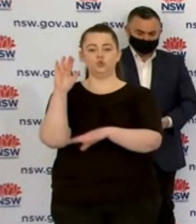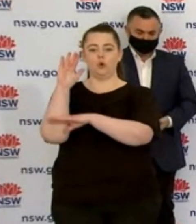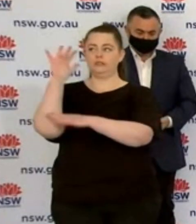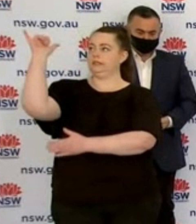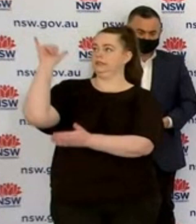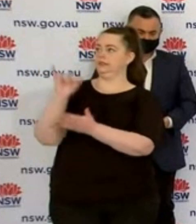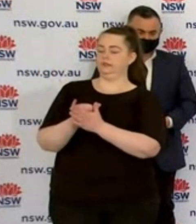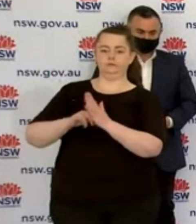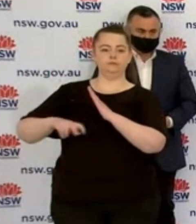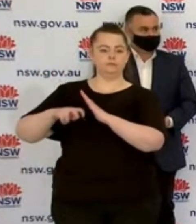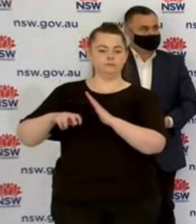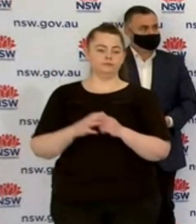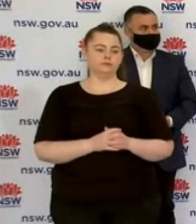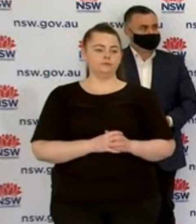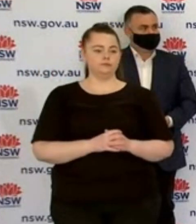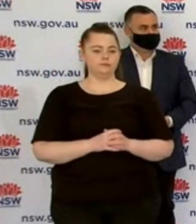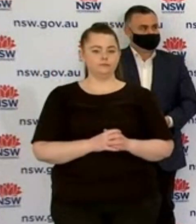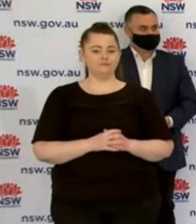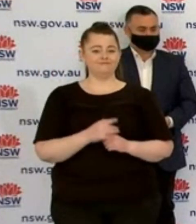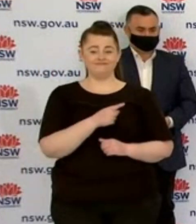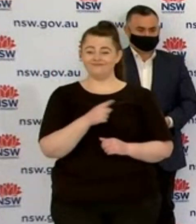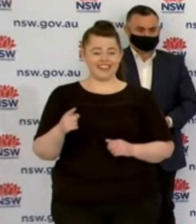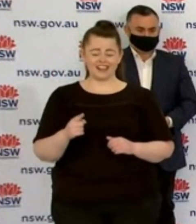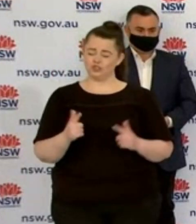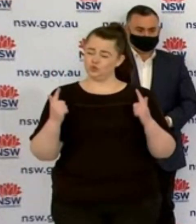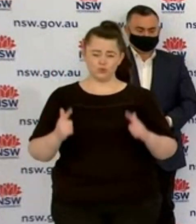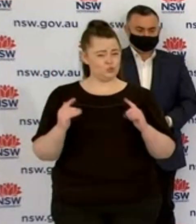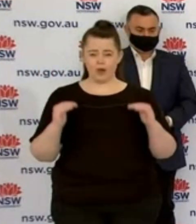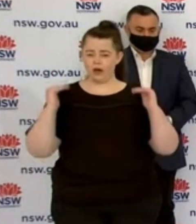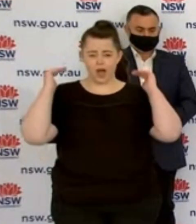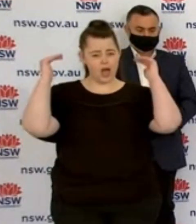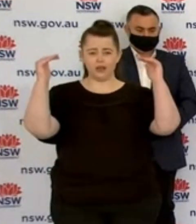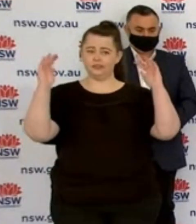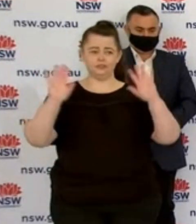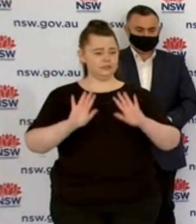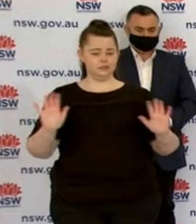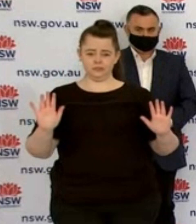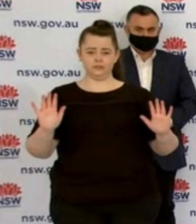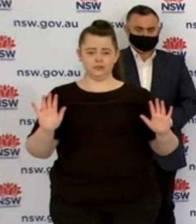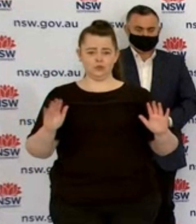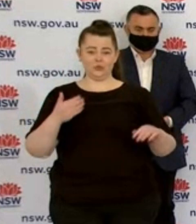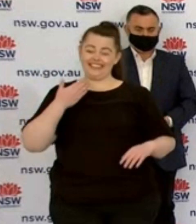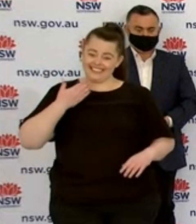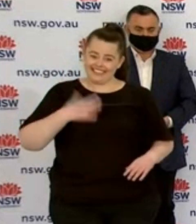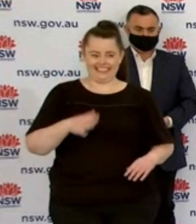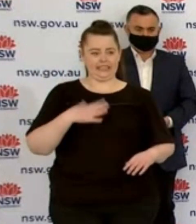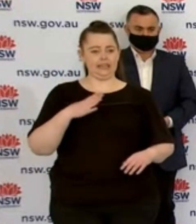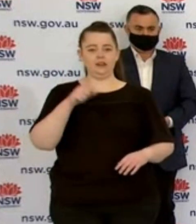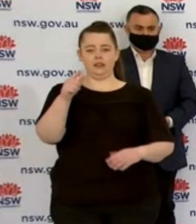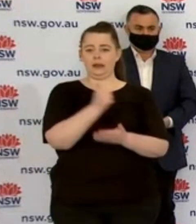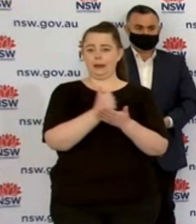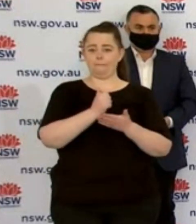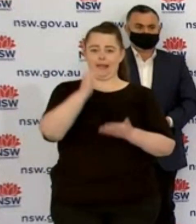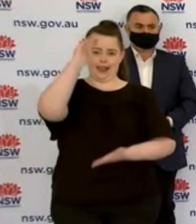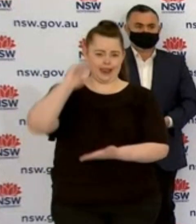cases. These case numbers are too high. We need to see these case numbers go down, and we all